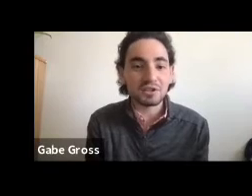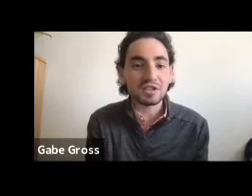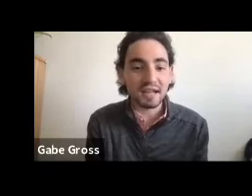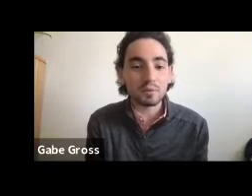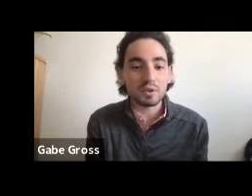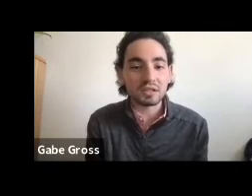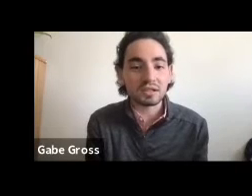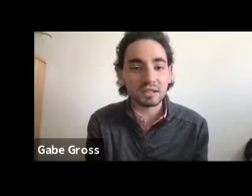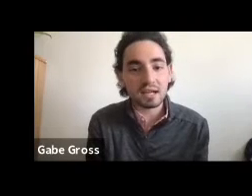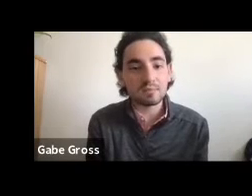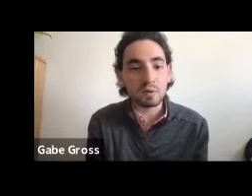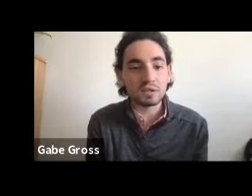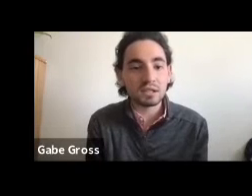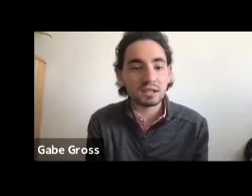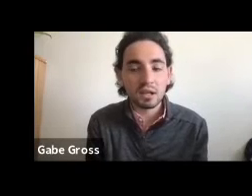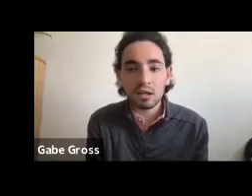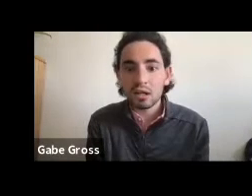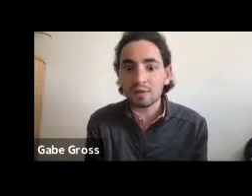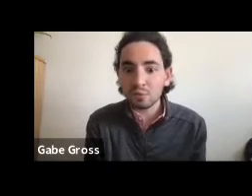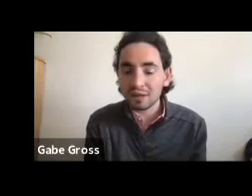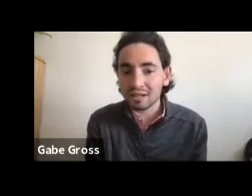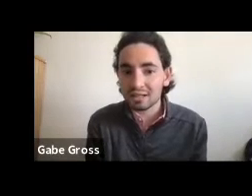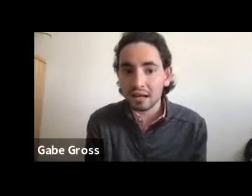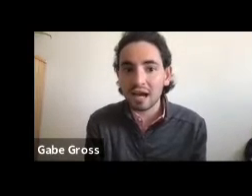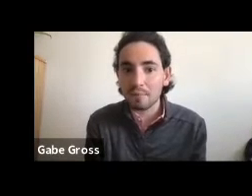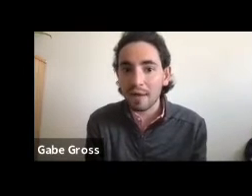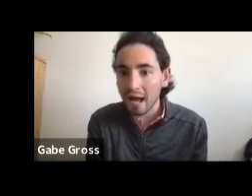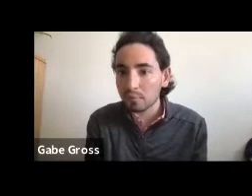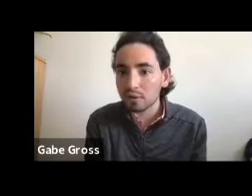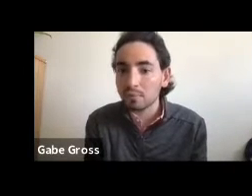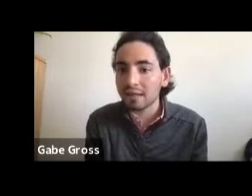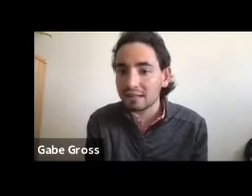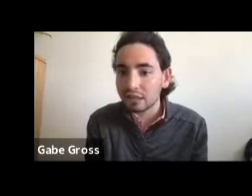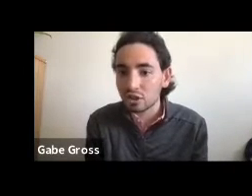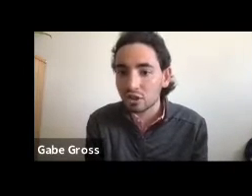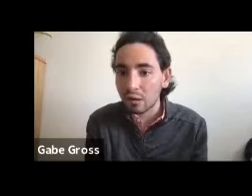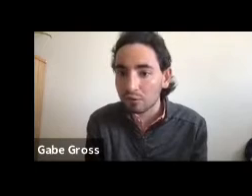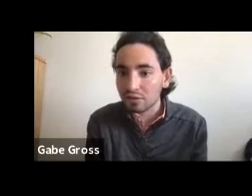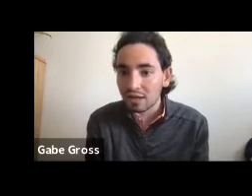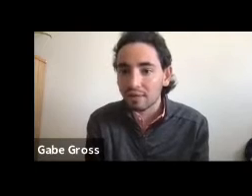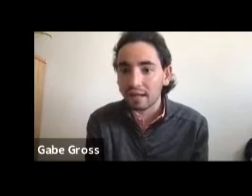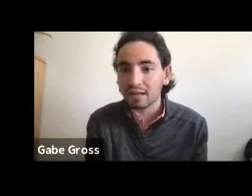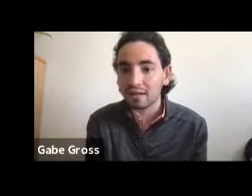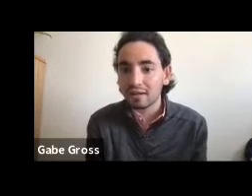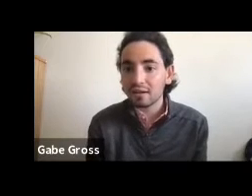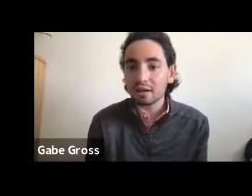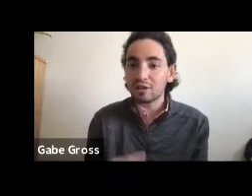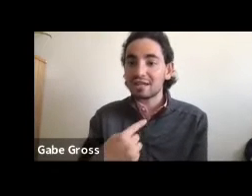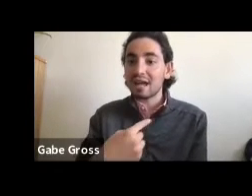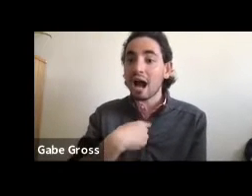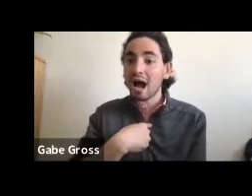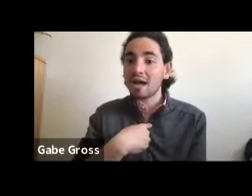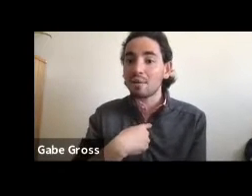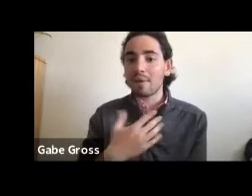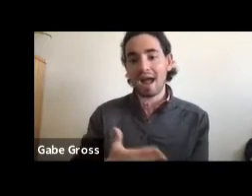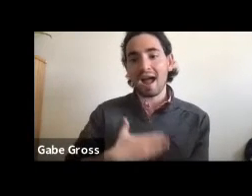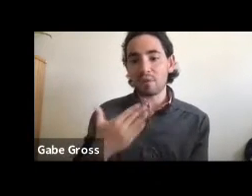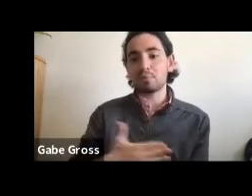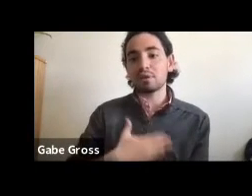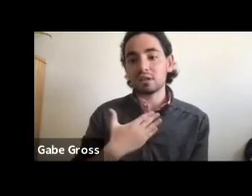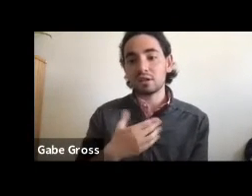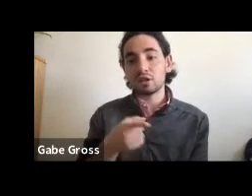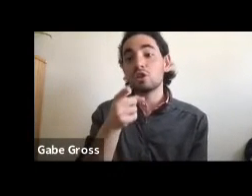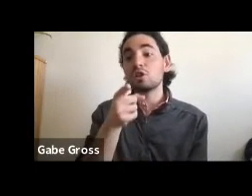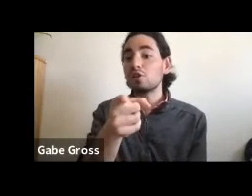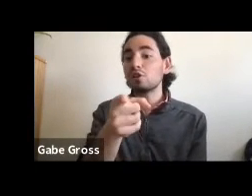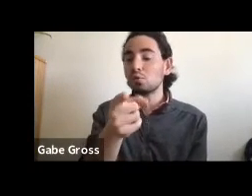I'm glad you're a teacher, Mr. Samuels, signs Moses. If you were going to say, I'm happy you're my teacher, how would you sign that? Say,